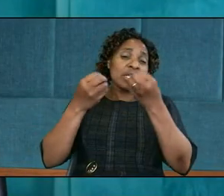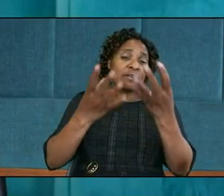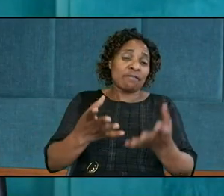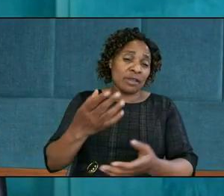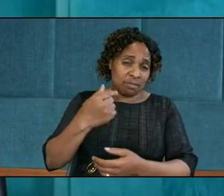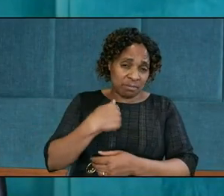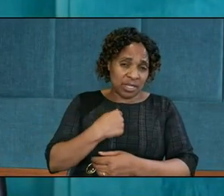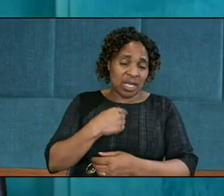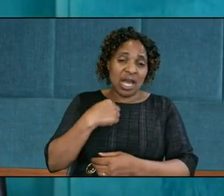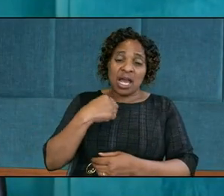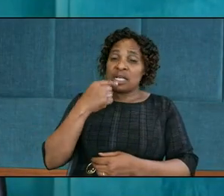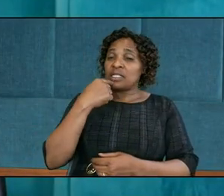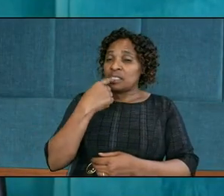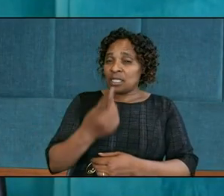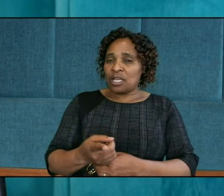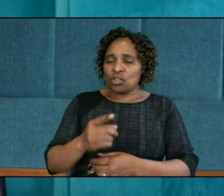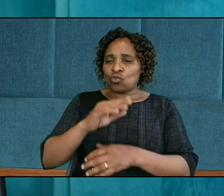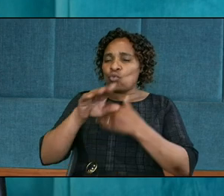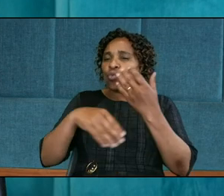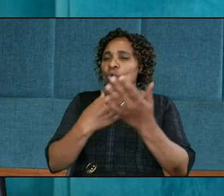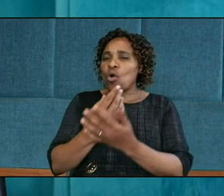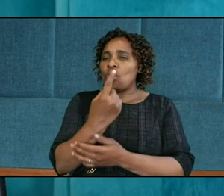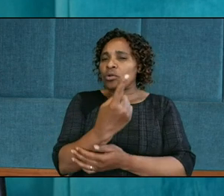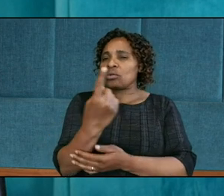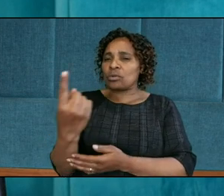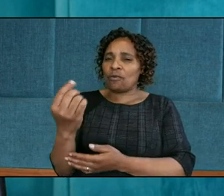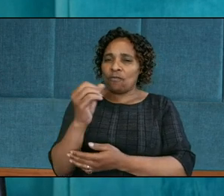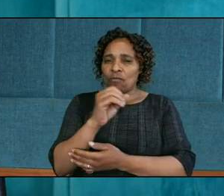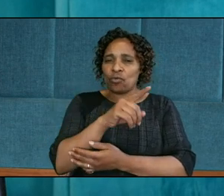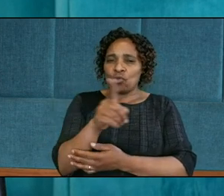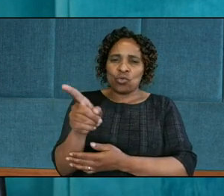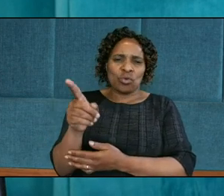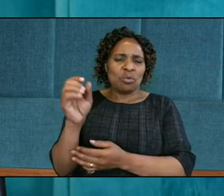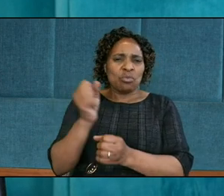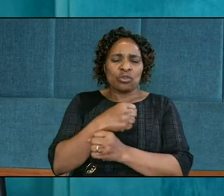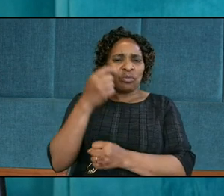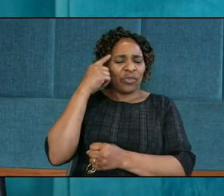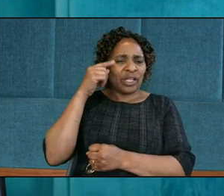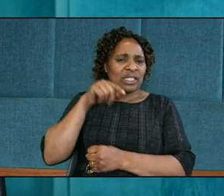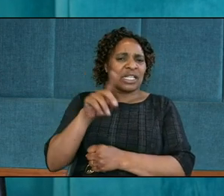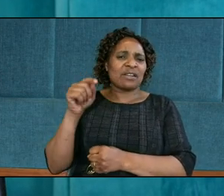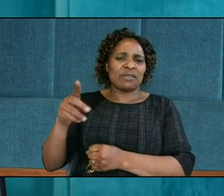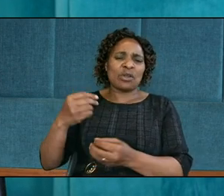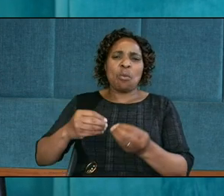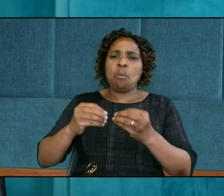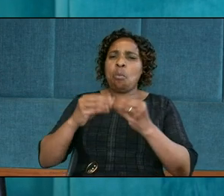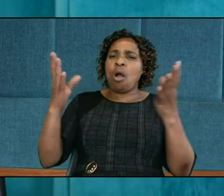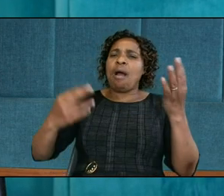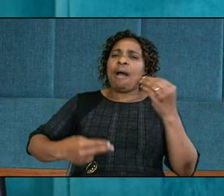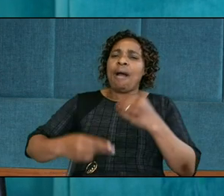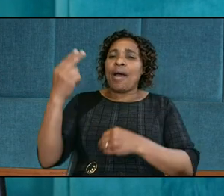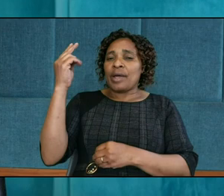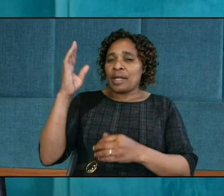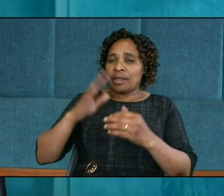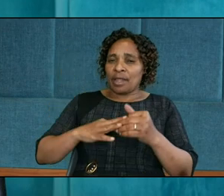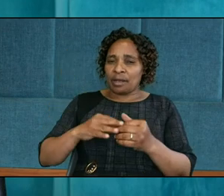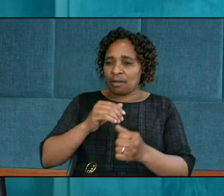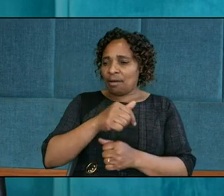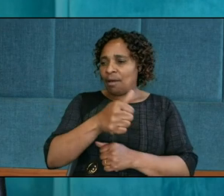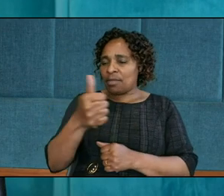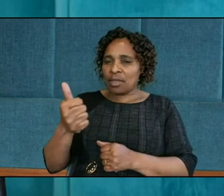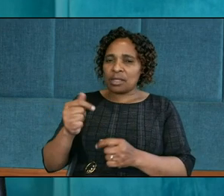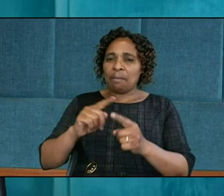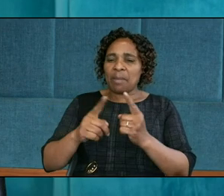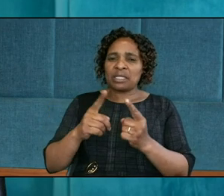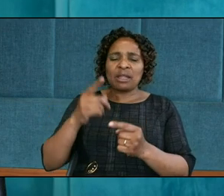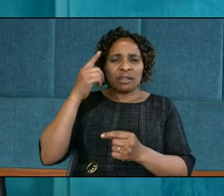me, I say to every one of you, do not think of yourself more highly than you ought, but rather